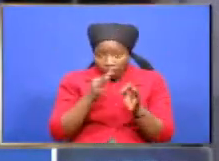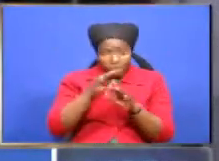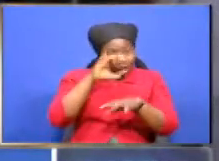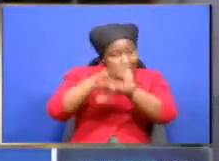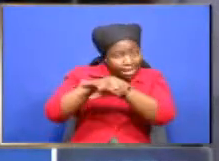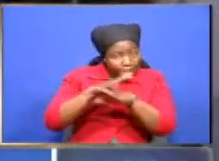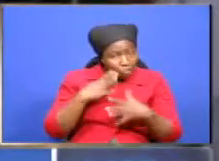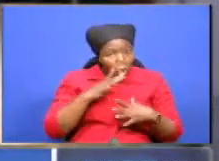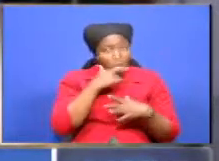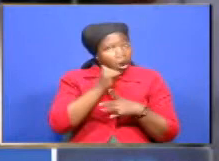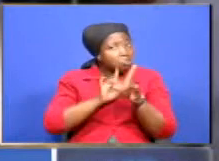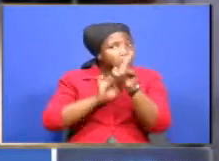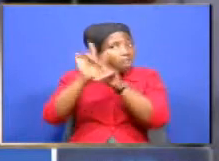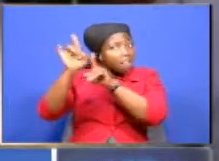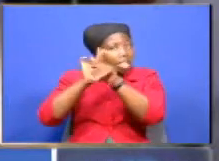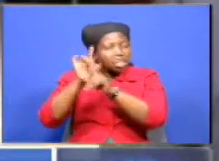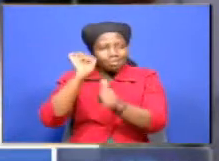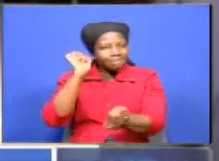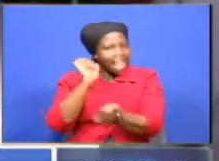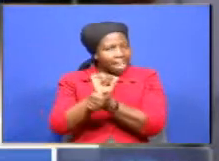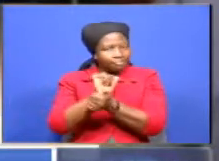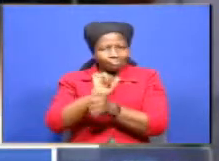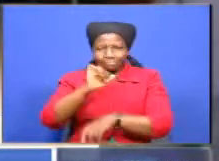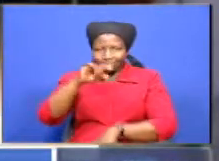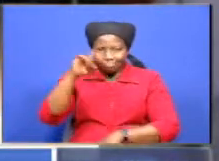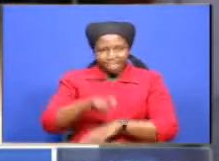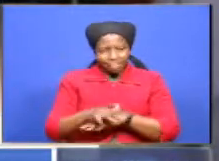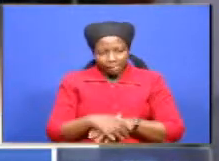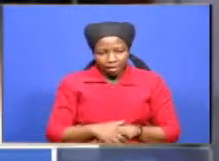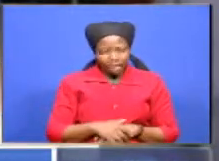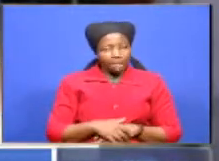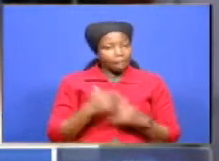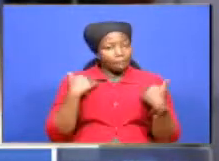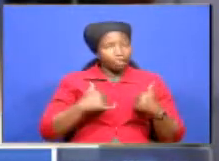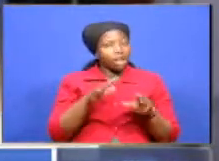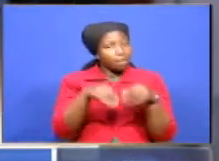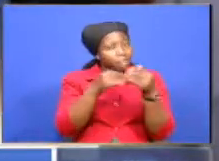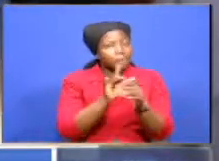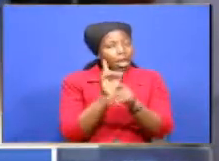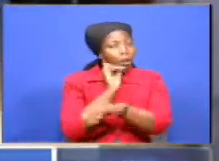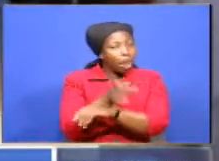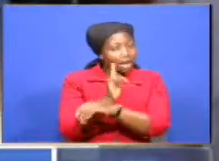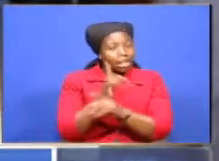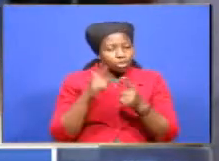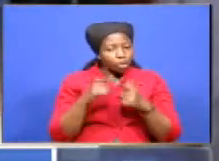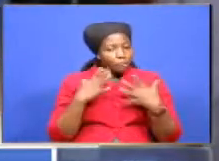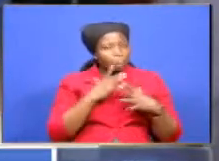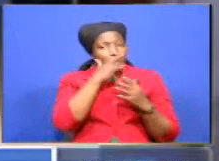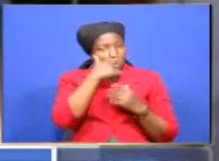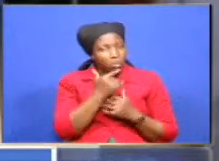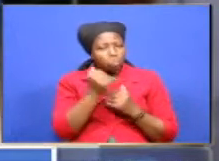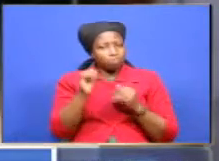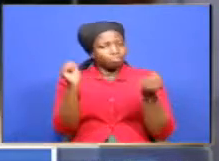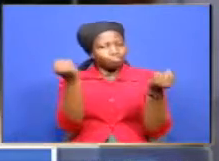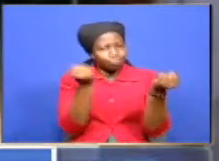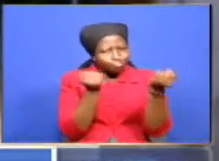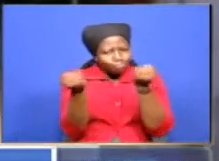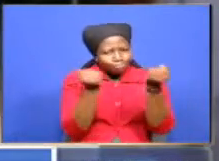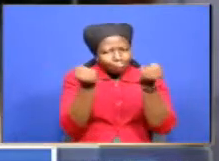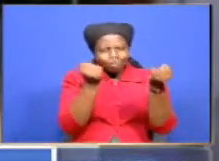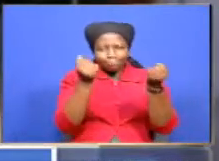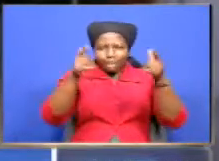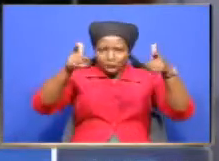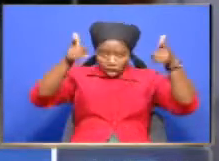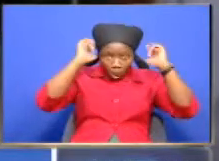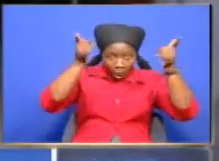inachukuliwa. Kwa hivyo nataka kutoa onyo kwa wale ambao wanaendesha trucks. Kama utapatikana, wewe unaendesha truck, ndio unabeba